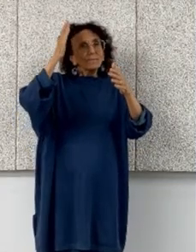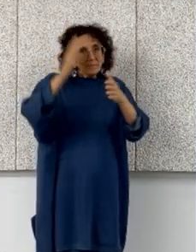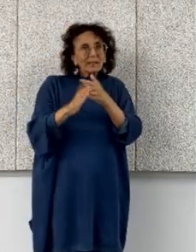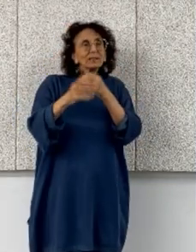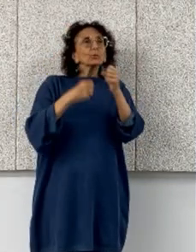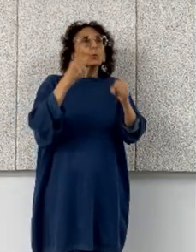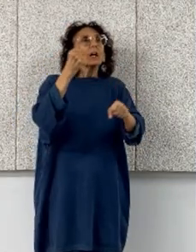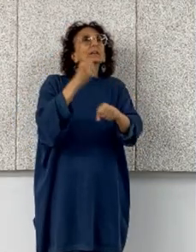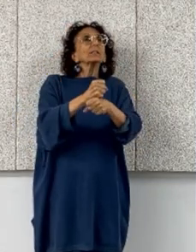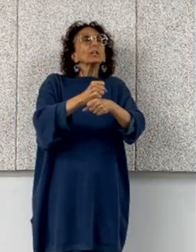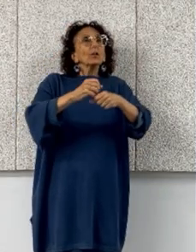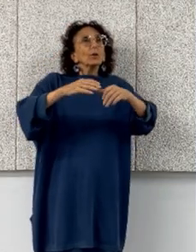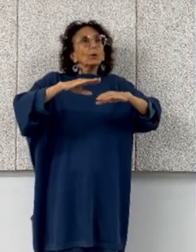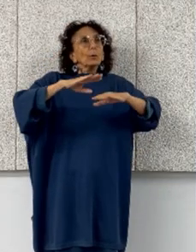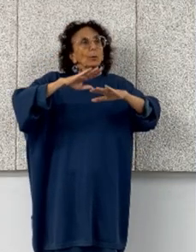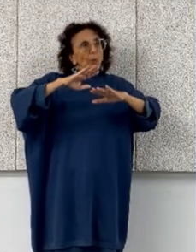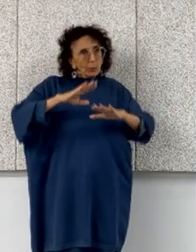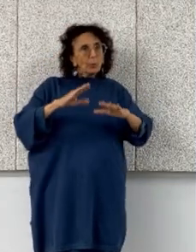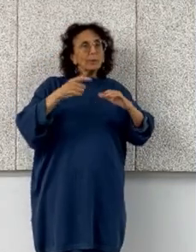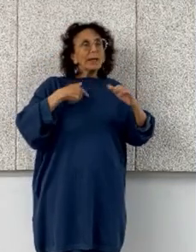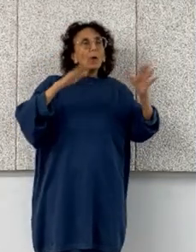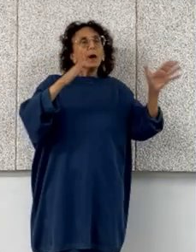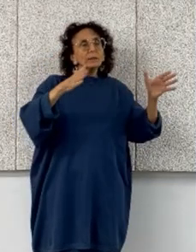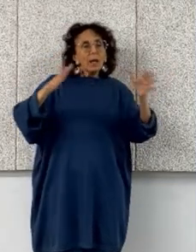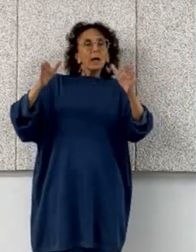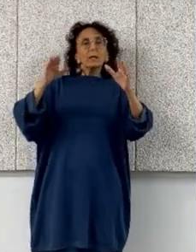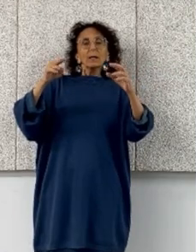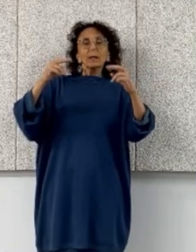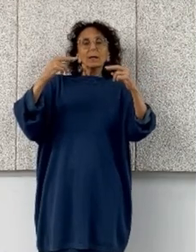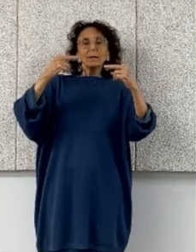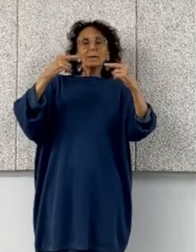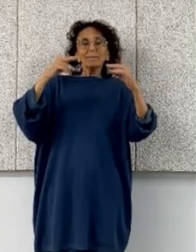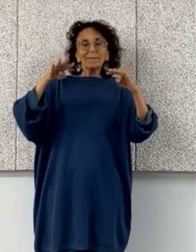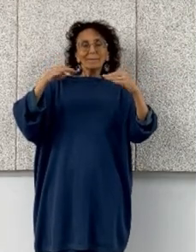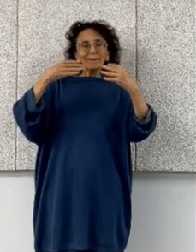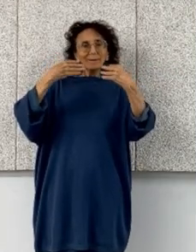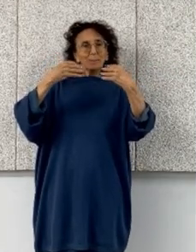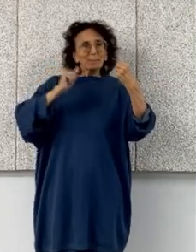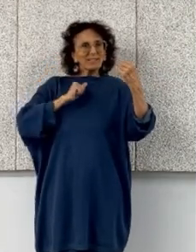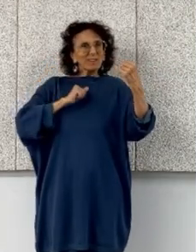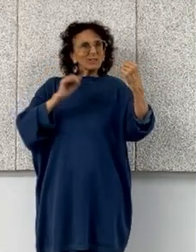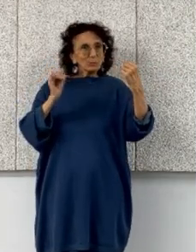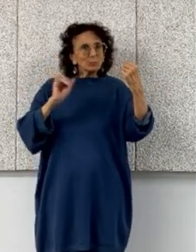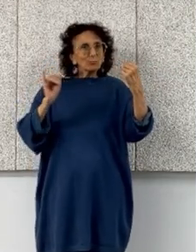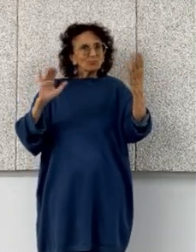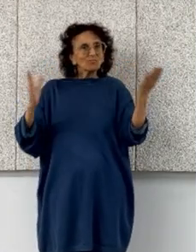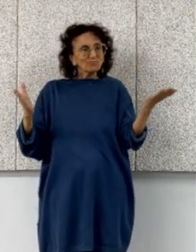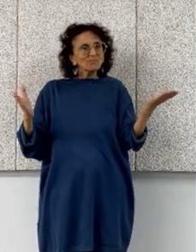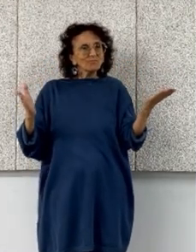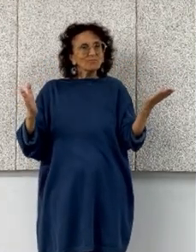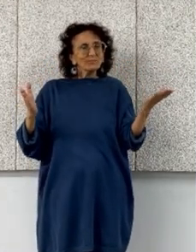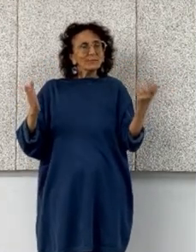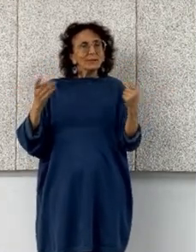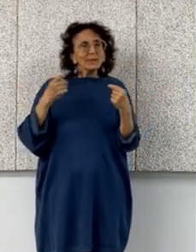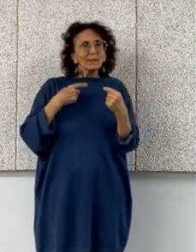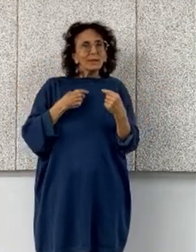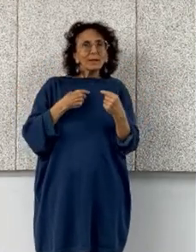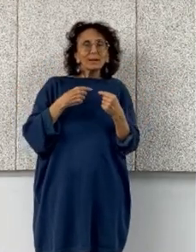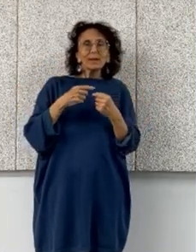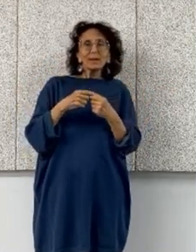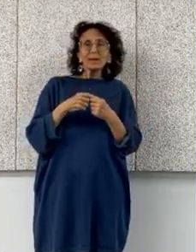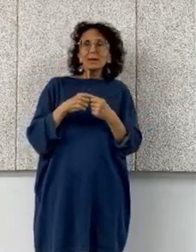will shift some of that. Mm. And the opportunity for me to get to do a year